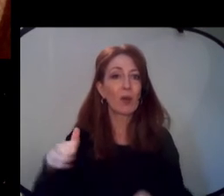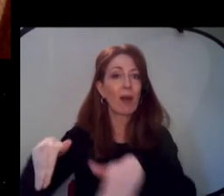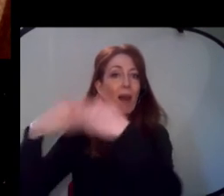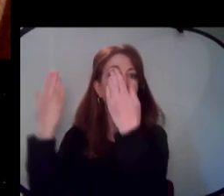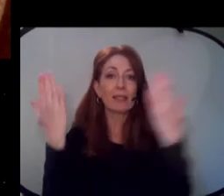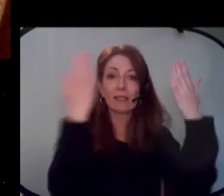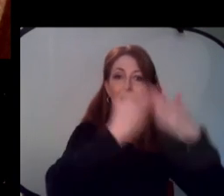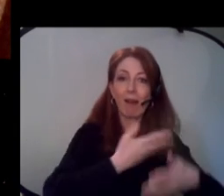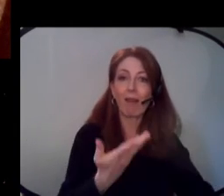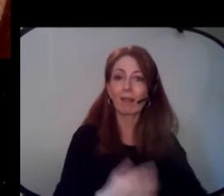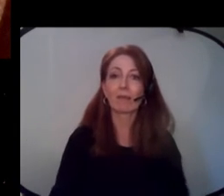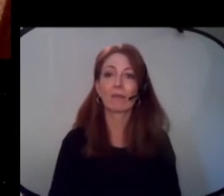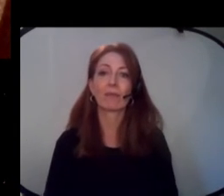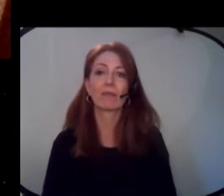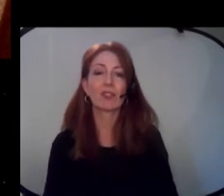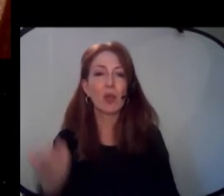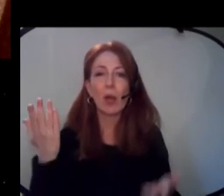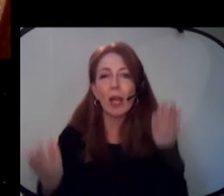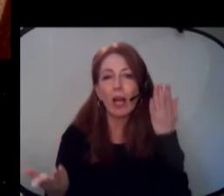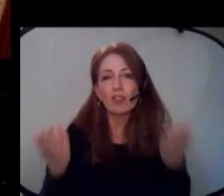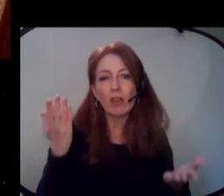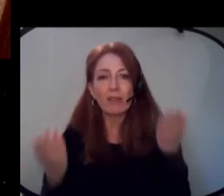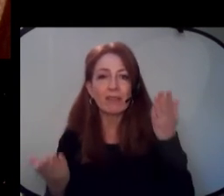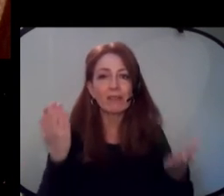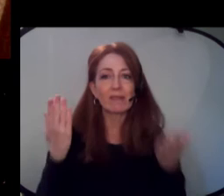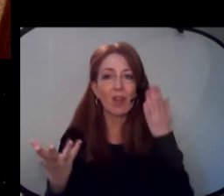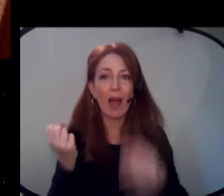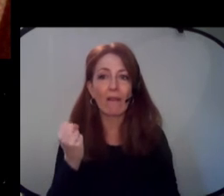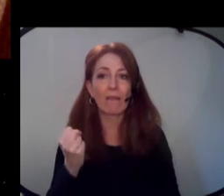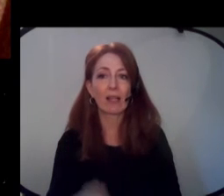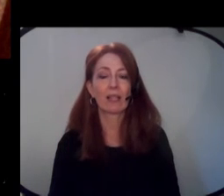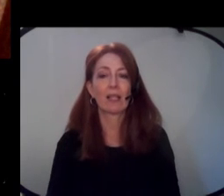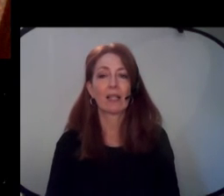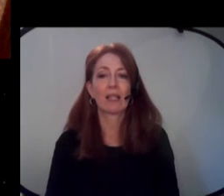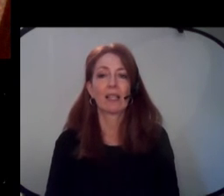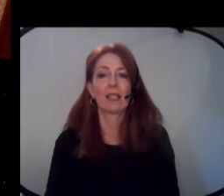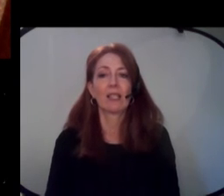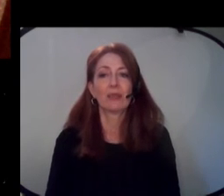tenebrism. The Italian for that contrast, tenebroso, so we call it tenebrism.